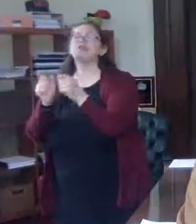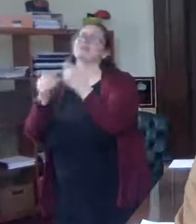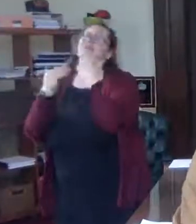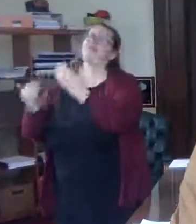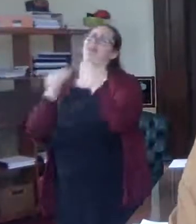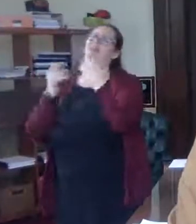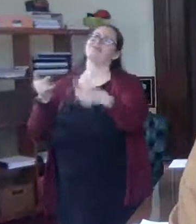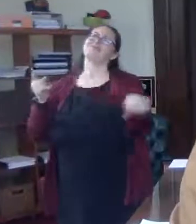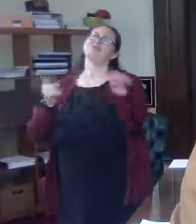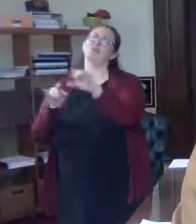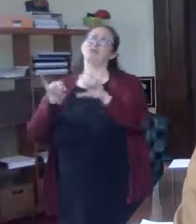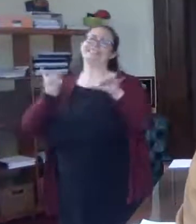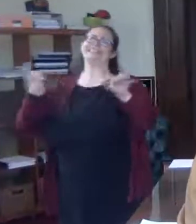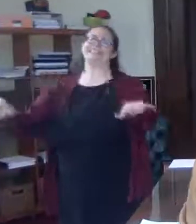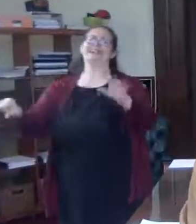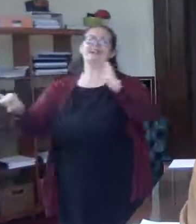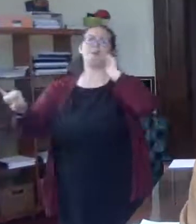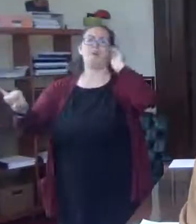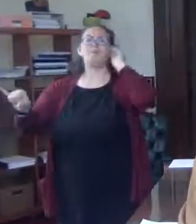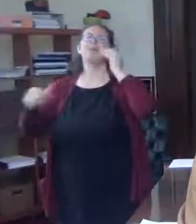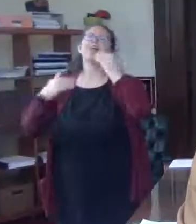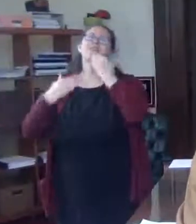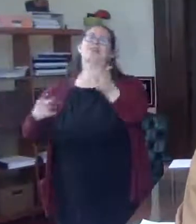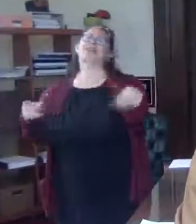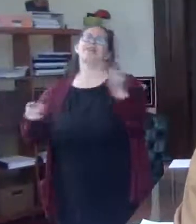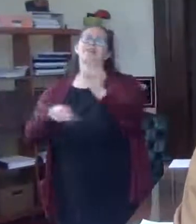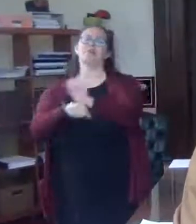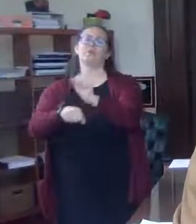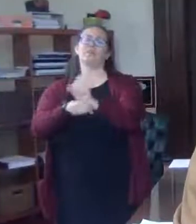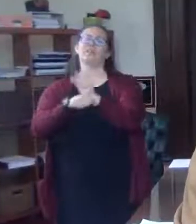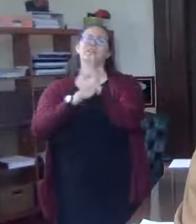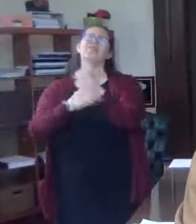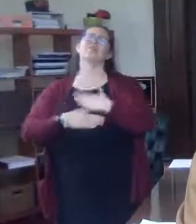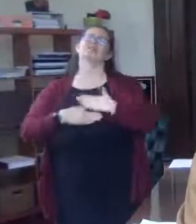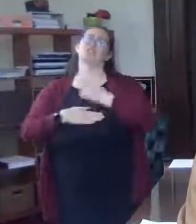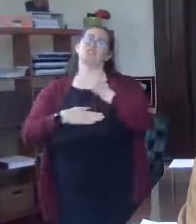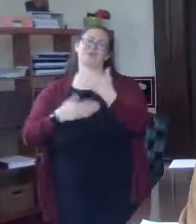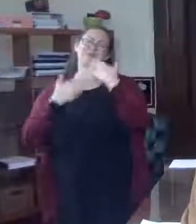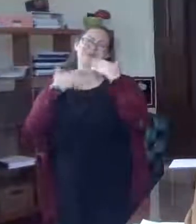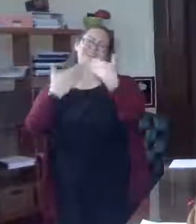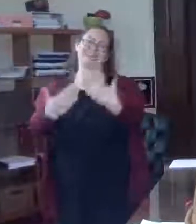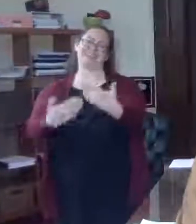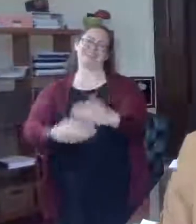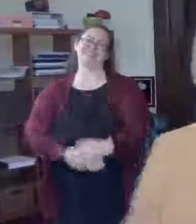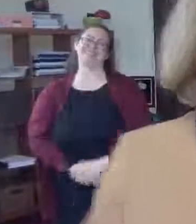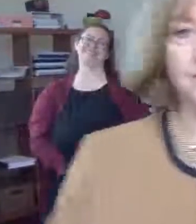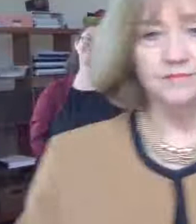are staying home, and thanks to all of you who are working. We really appreciate you. Thank you.